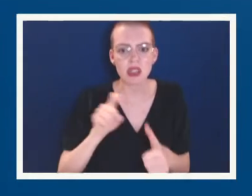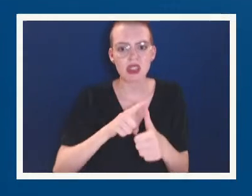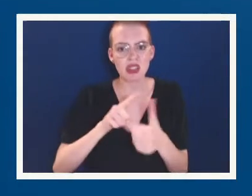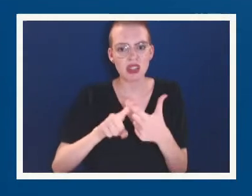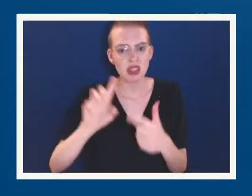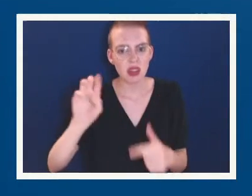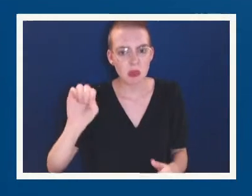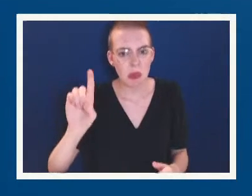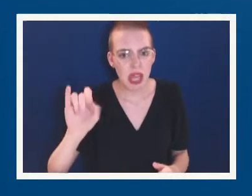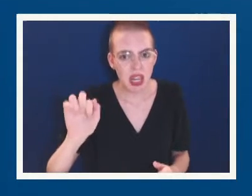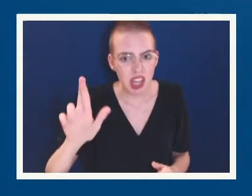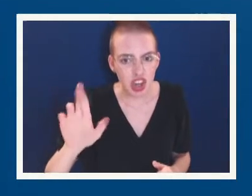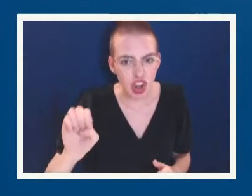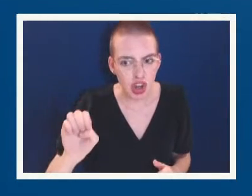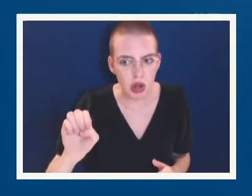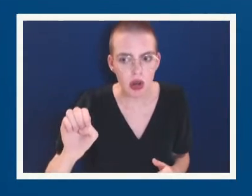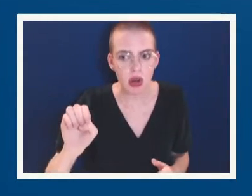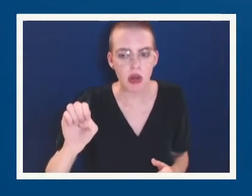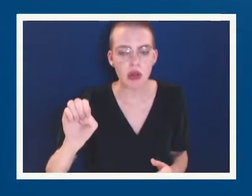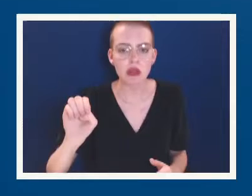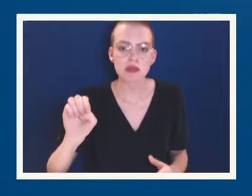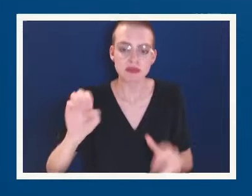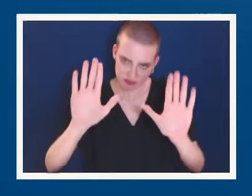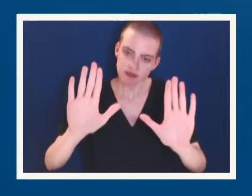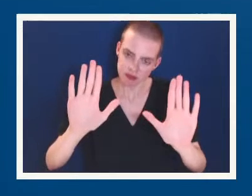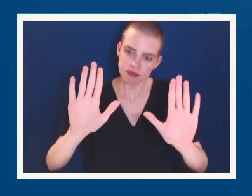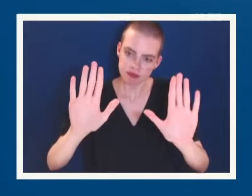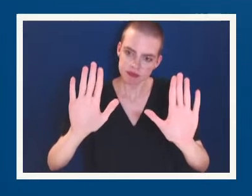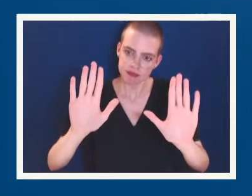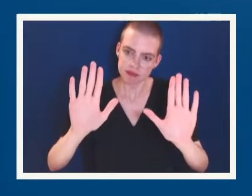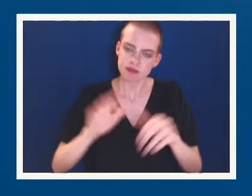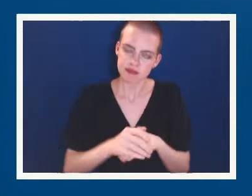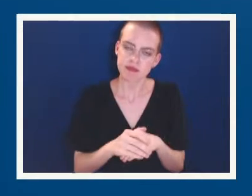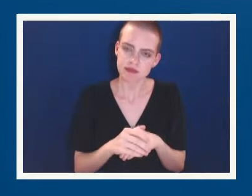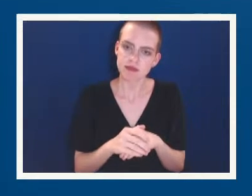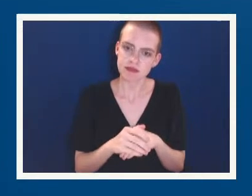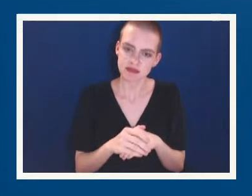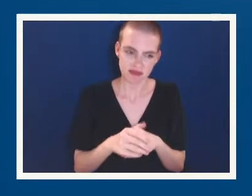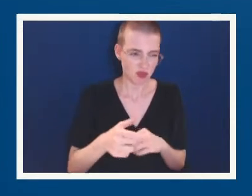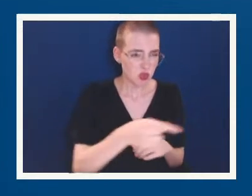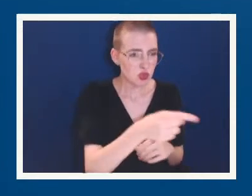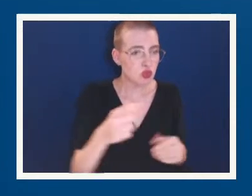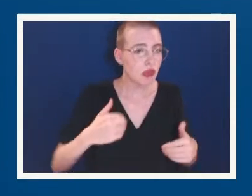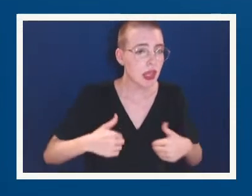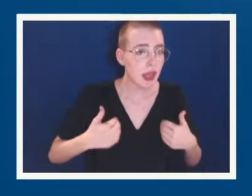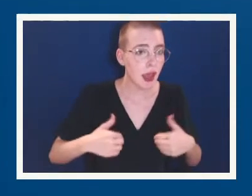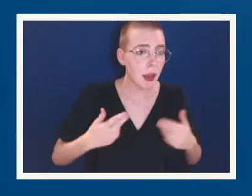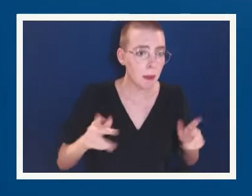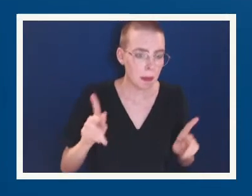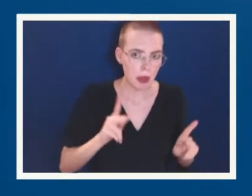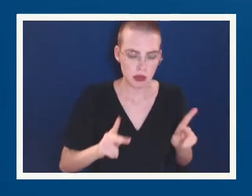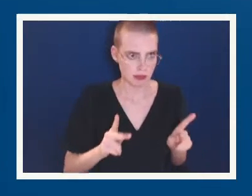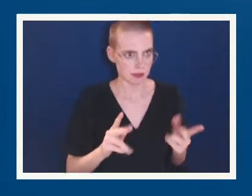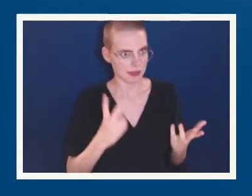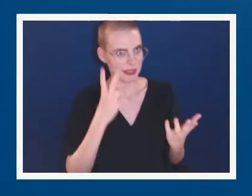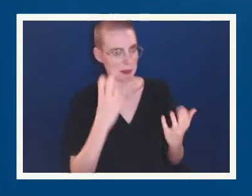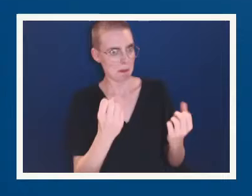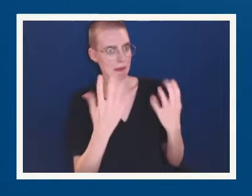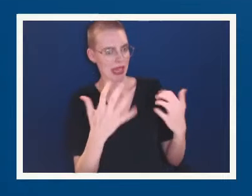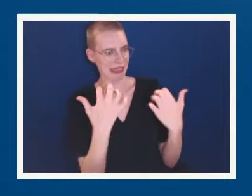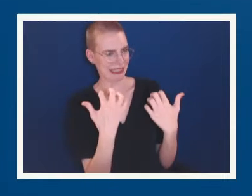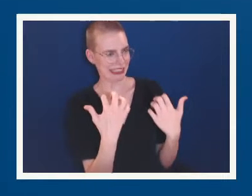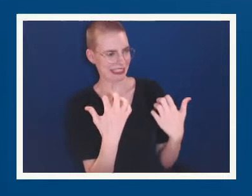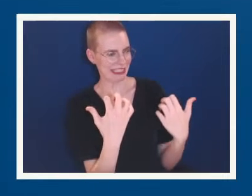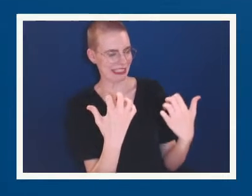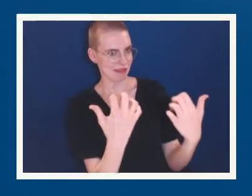No. Look, I know the only thing all you younger people in here, and thank God there's so many of you, I know the thing you